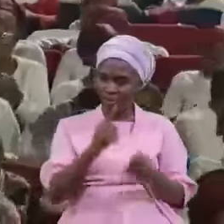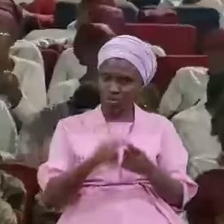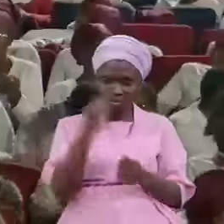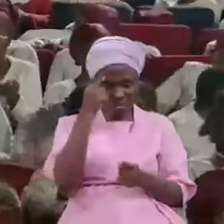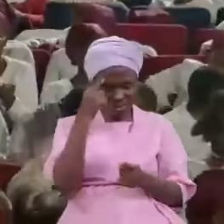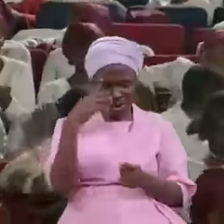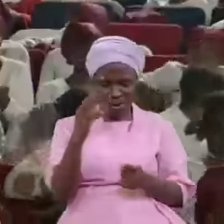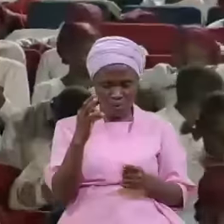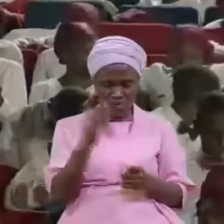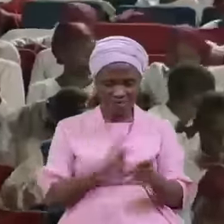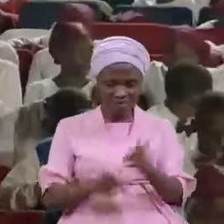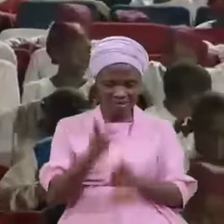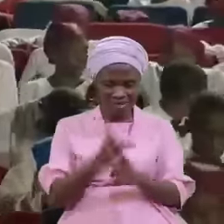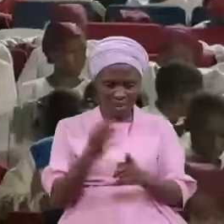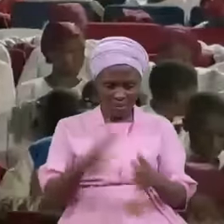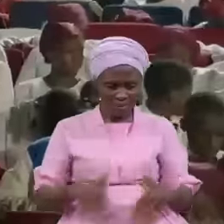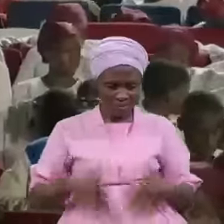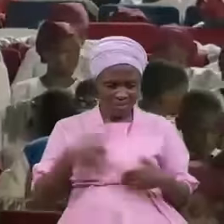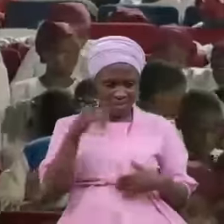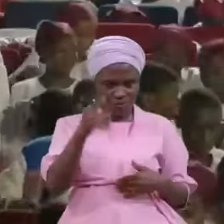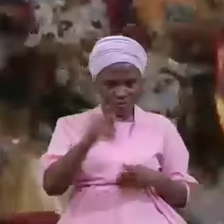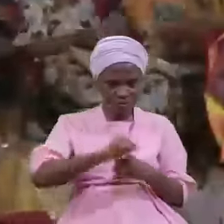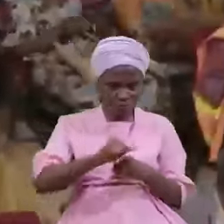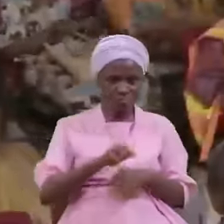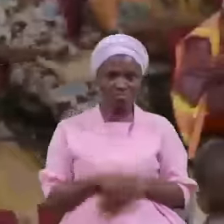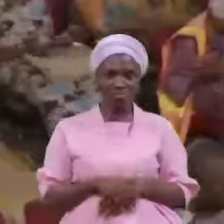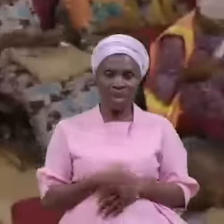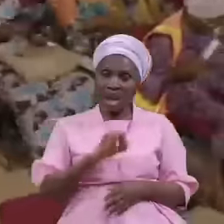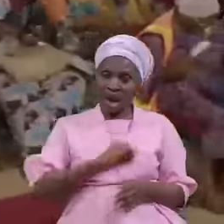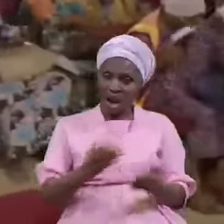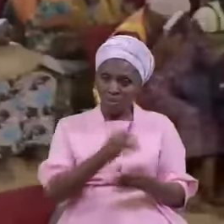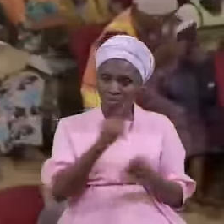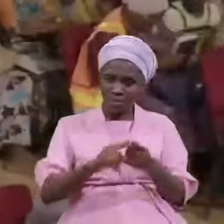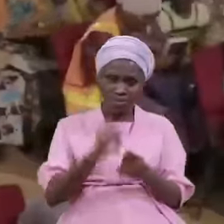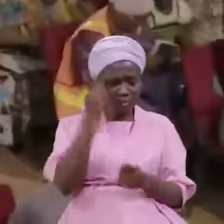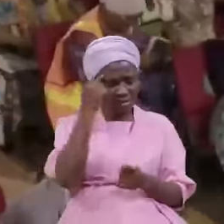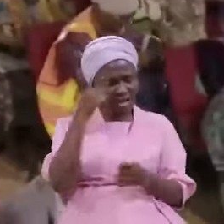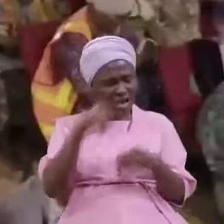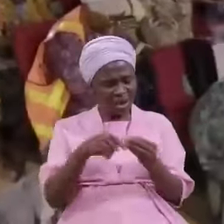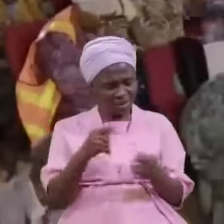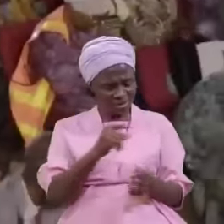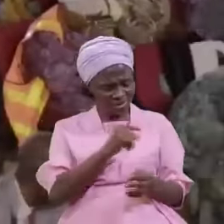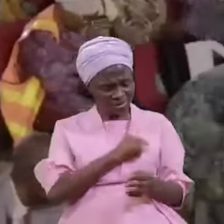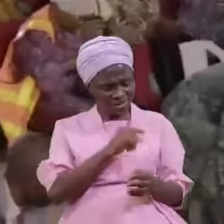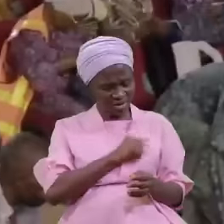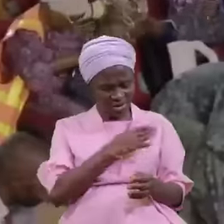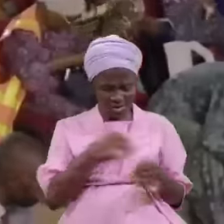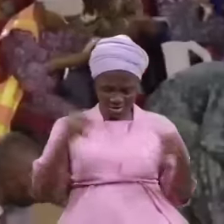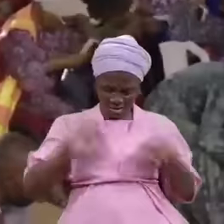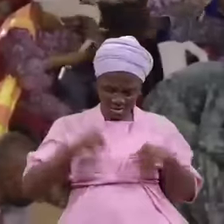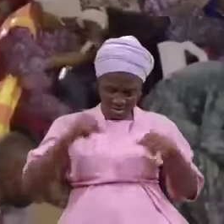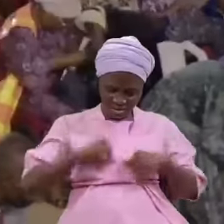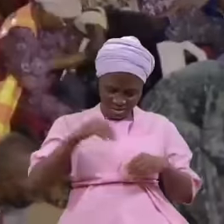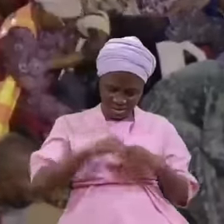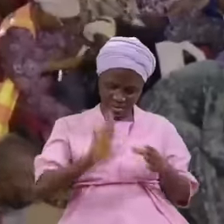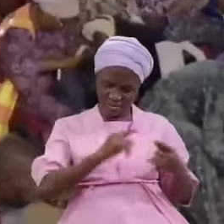live. I want you to think about the guilt and the condemnation. And I